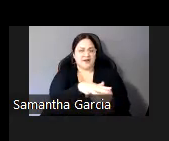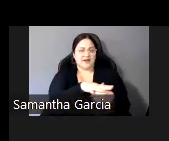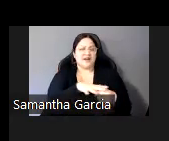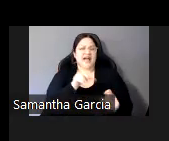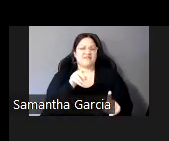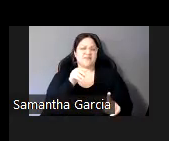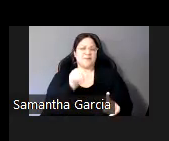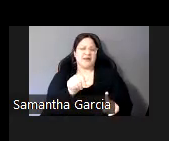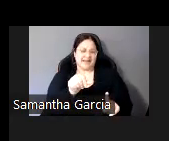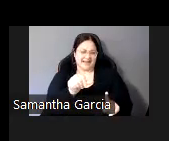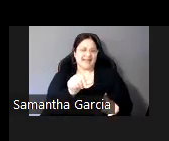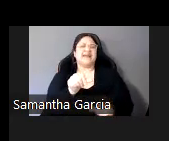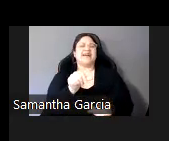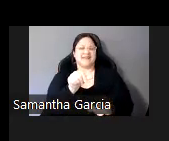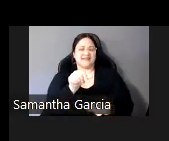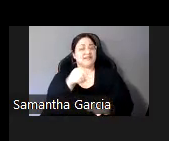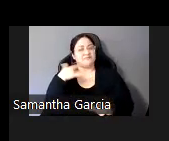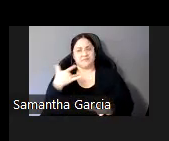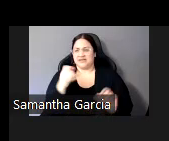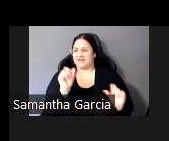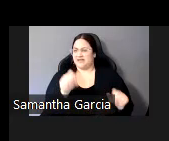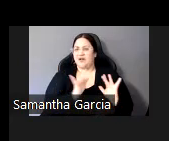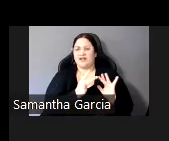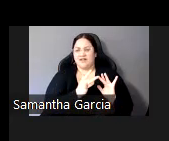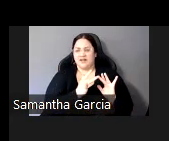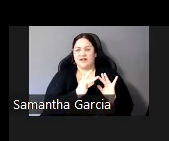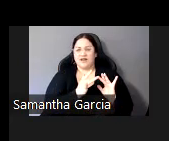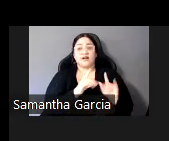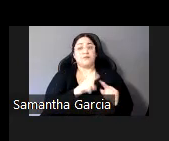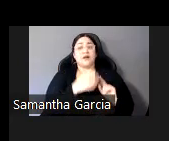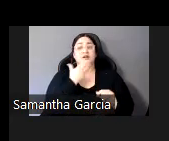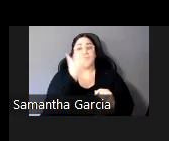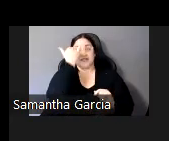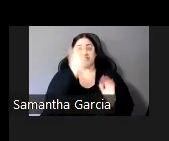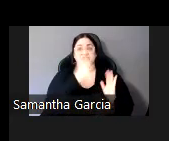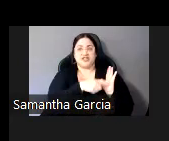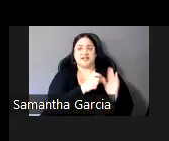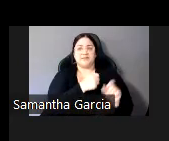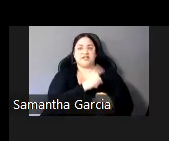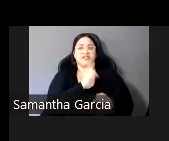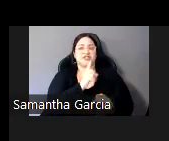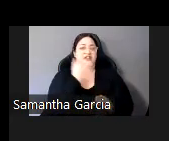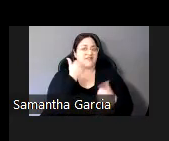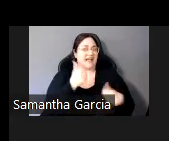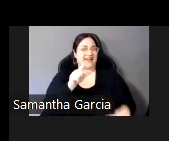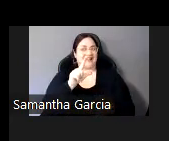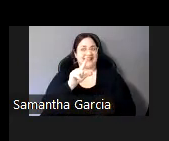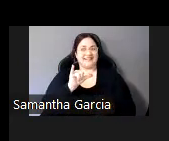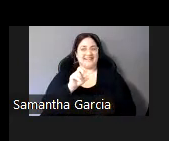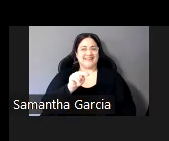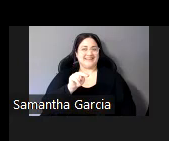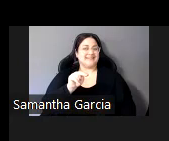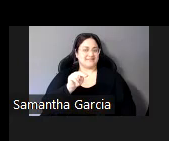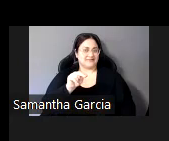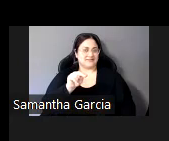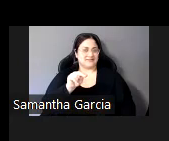home. And you can also start with checking Equifax or TransUnion as well. And then if you have been a